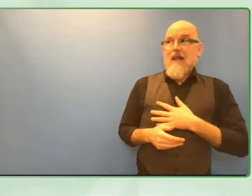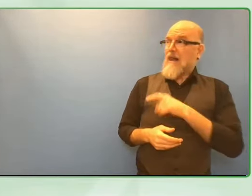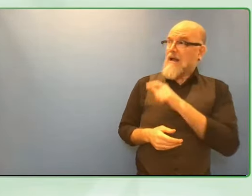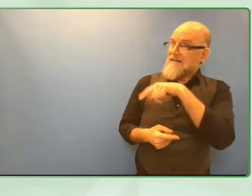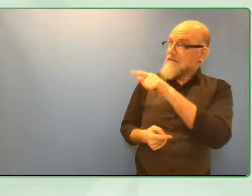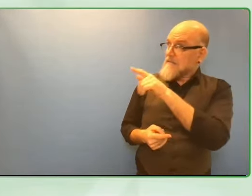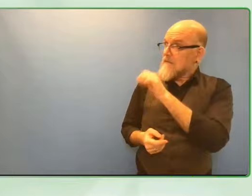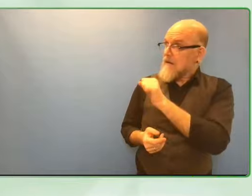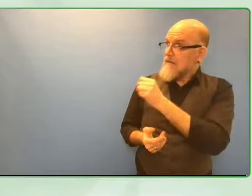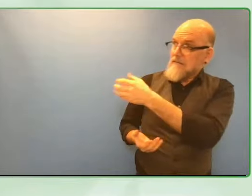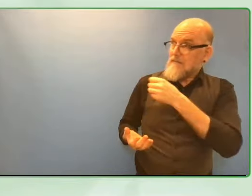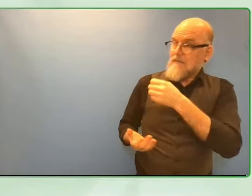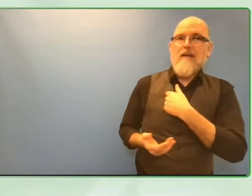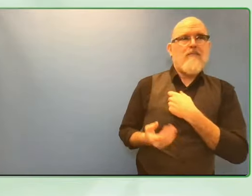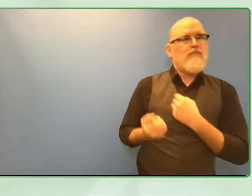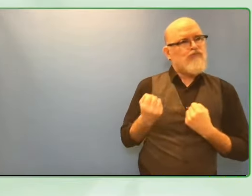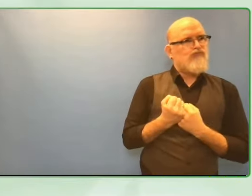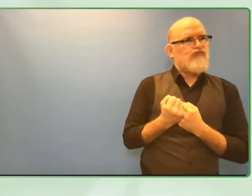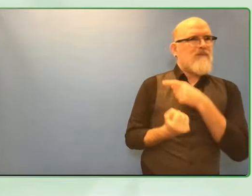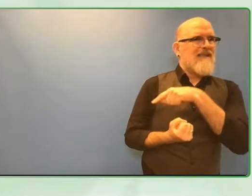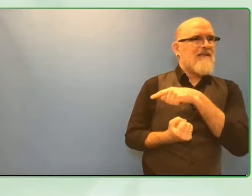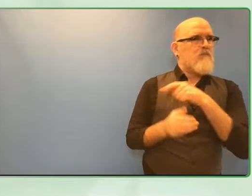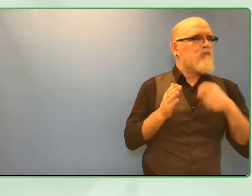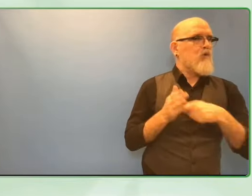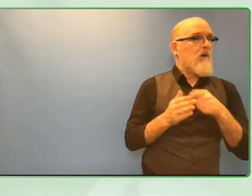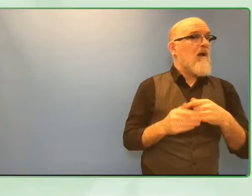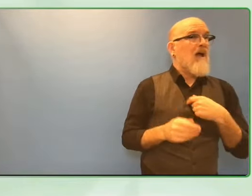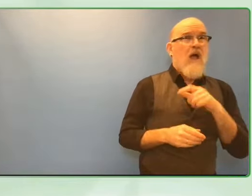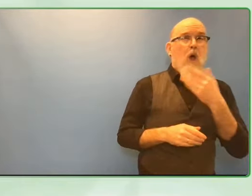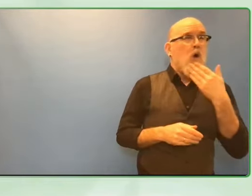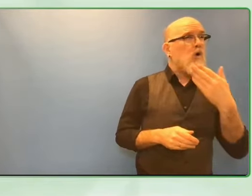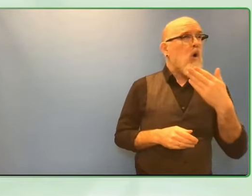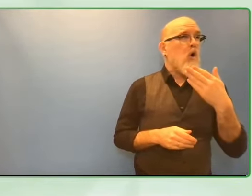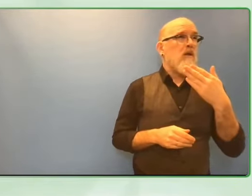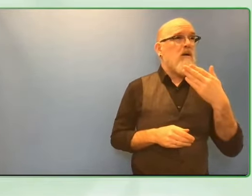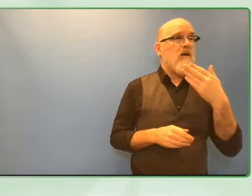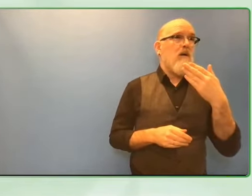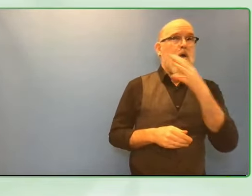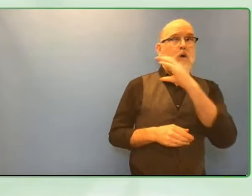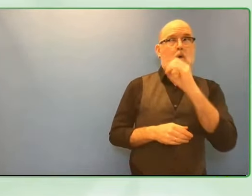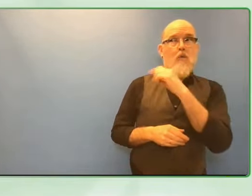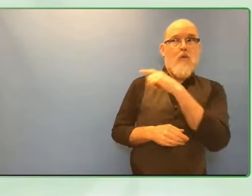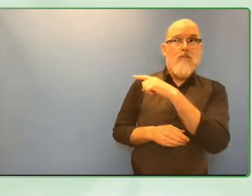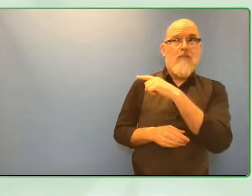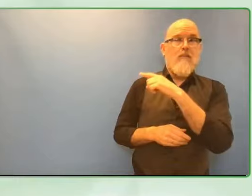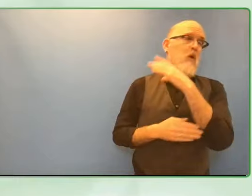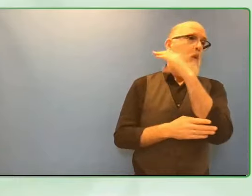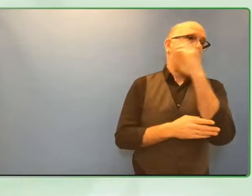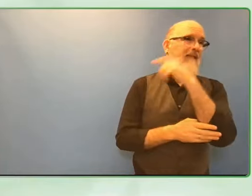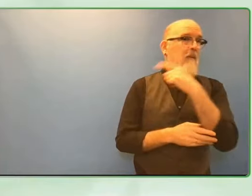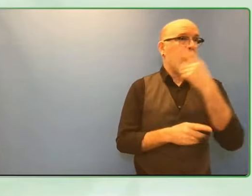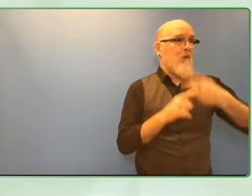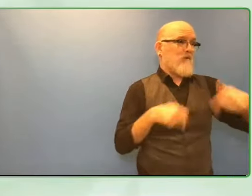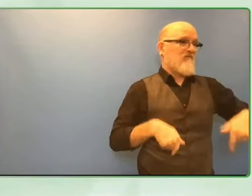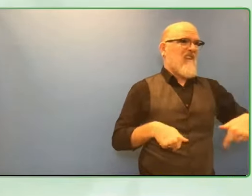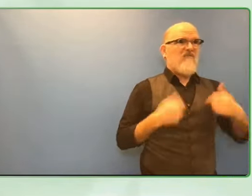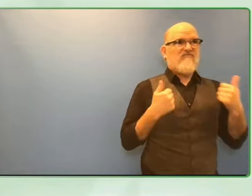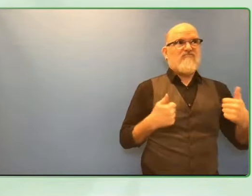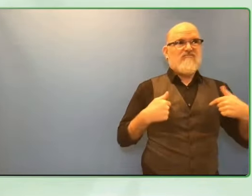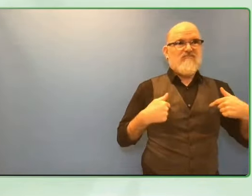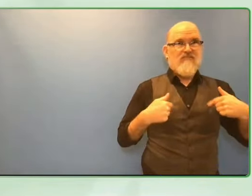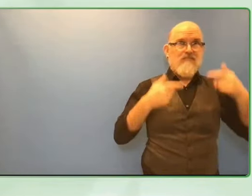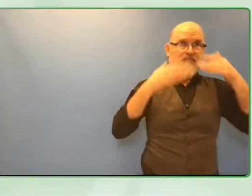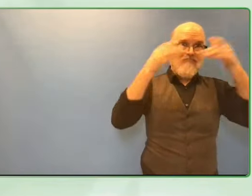company. May I add from this side, because it's Absolutely. also, especially in Austria, but I think it's a